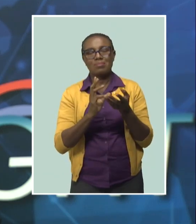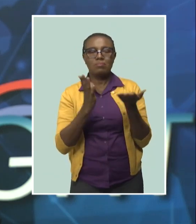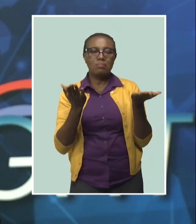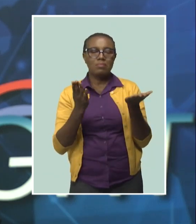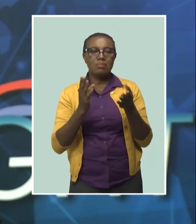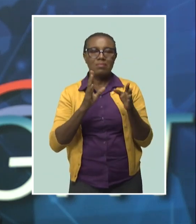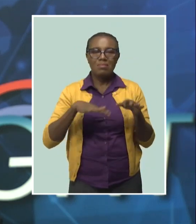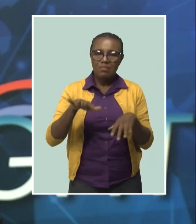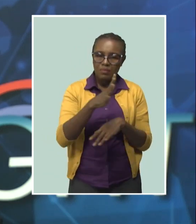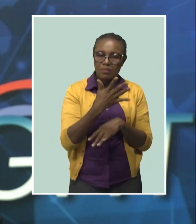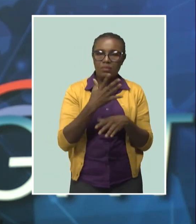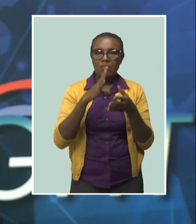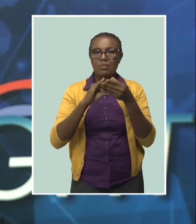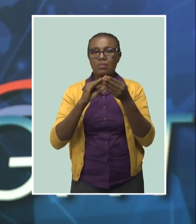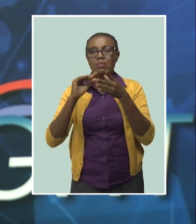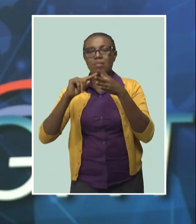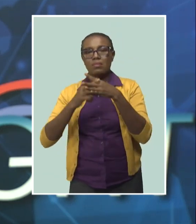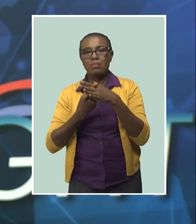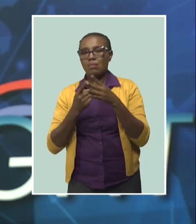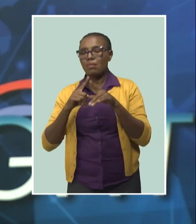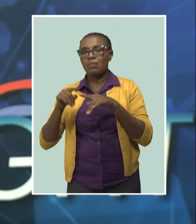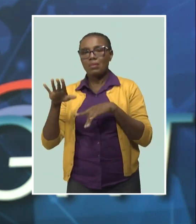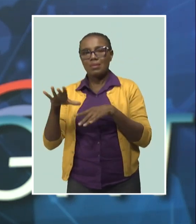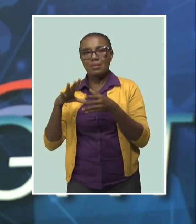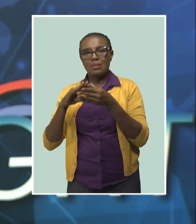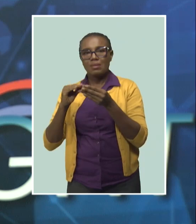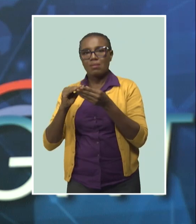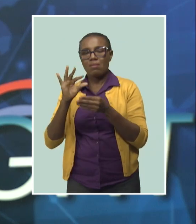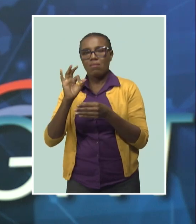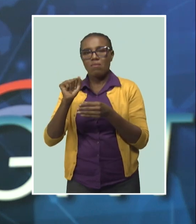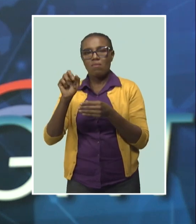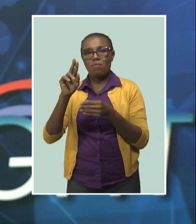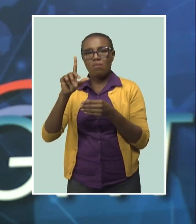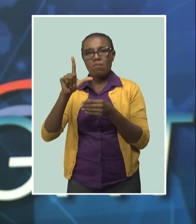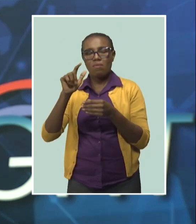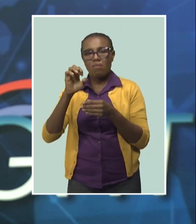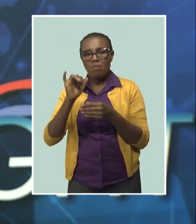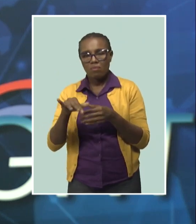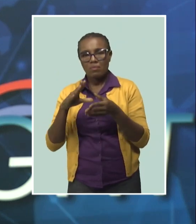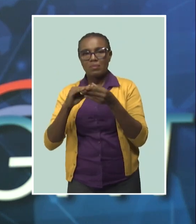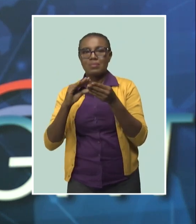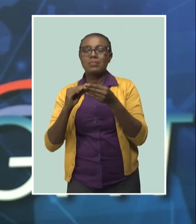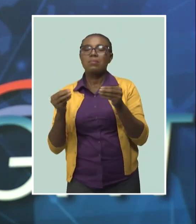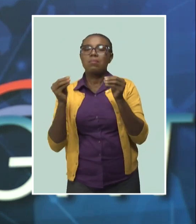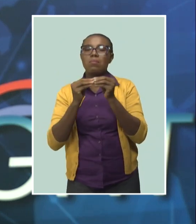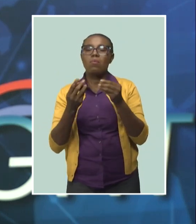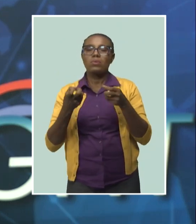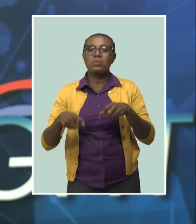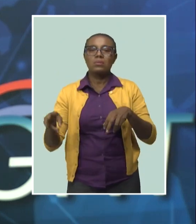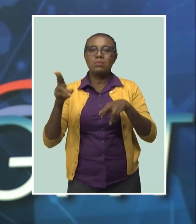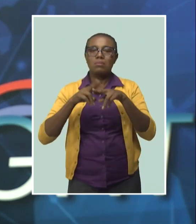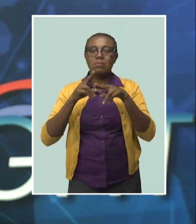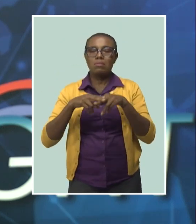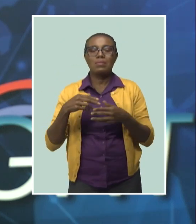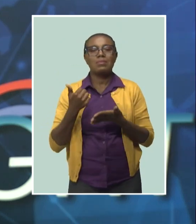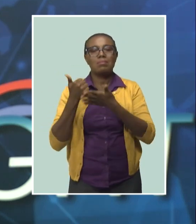David Farrell says as talks of climate change and vulnerabilities continue, more needs to be done to deal with the